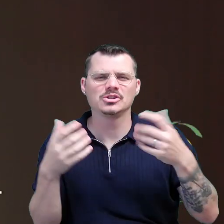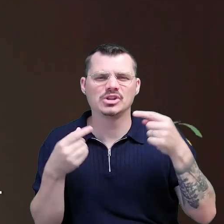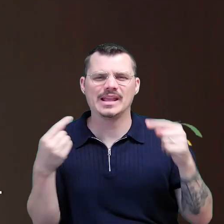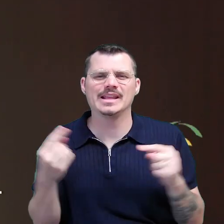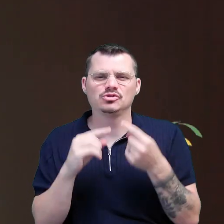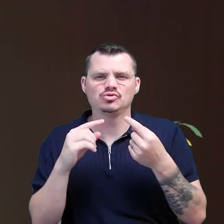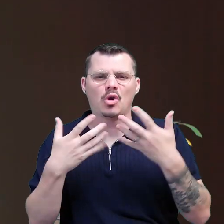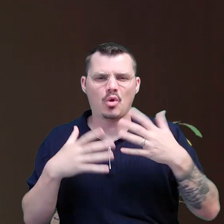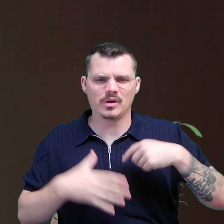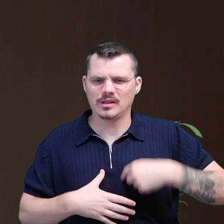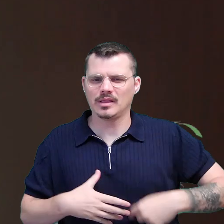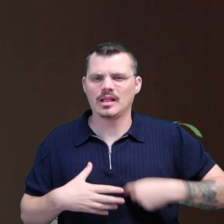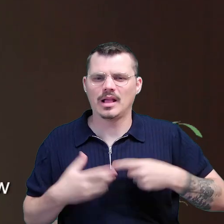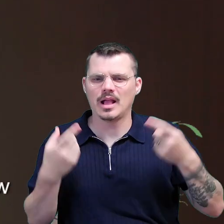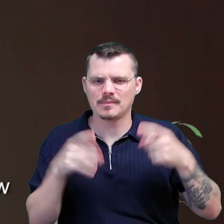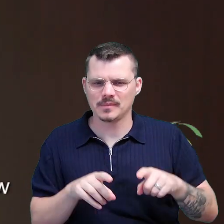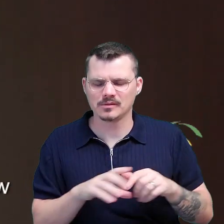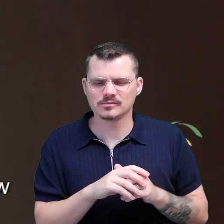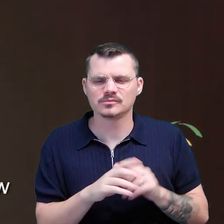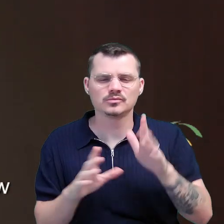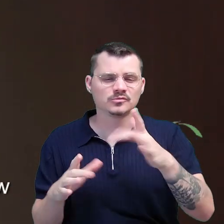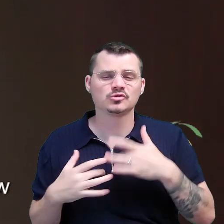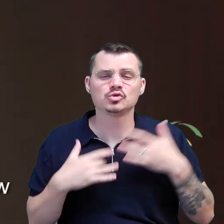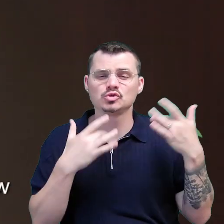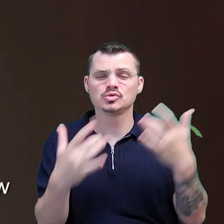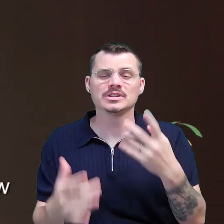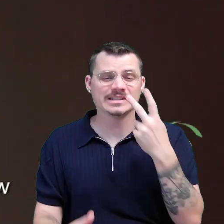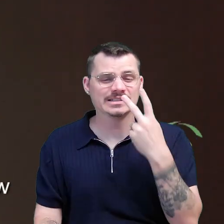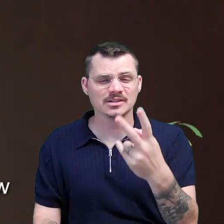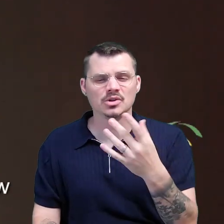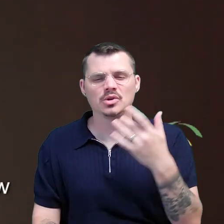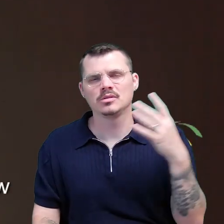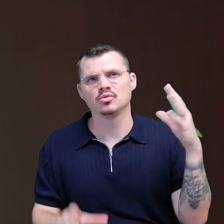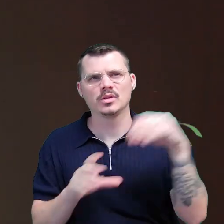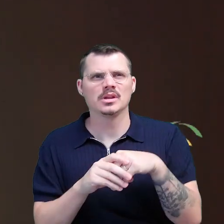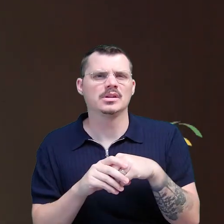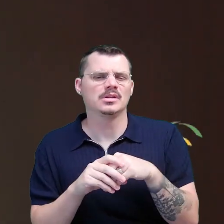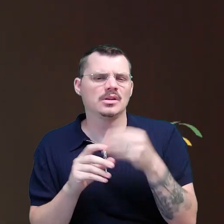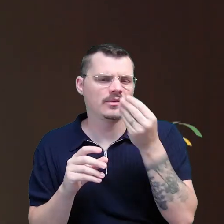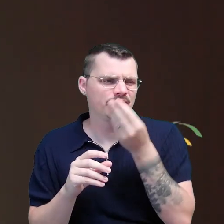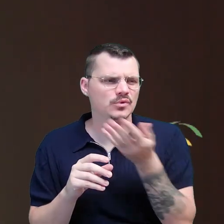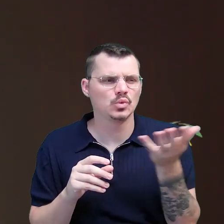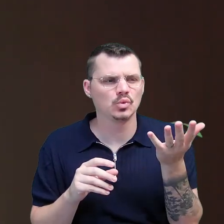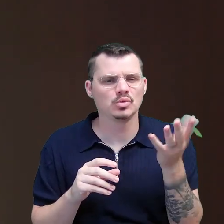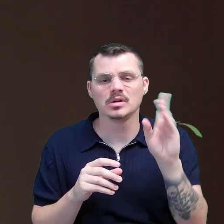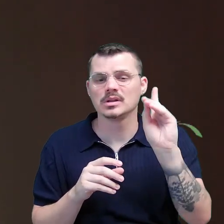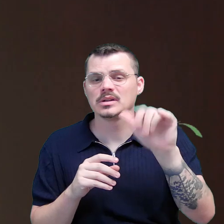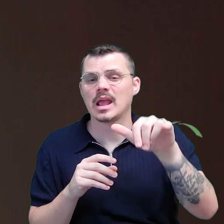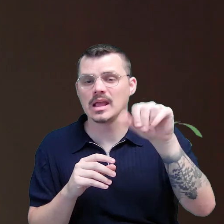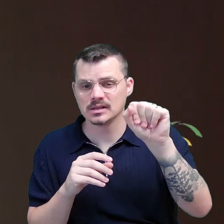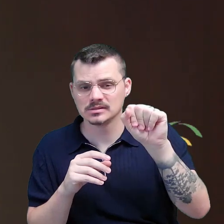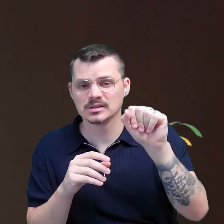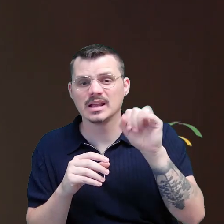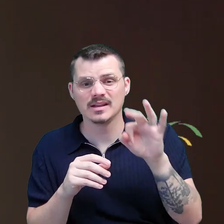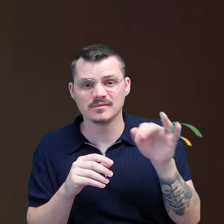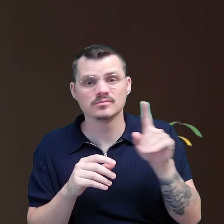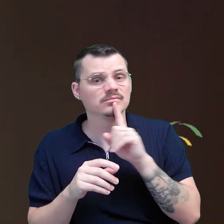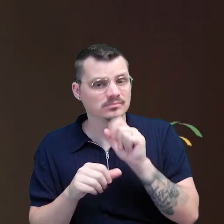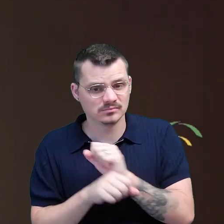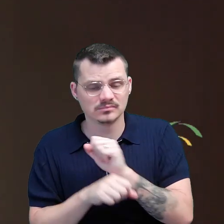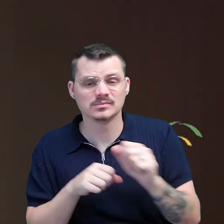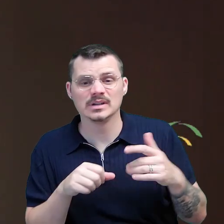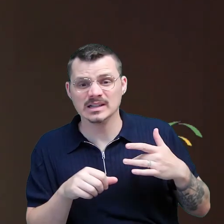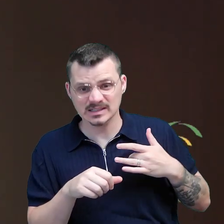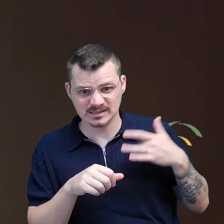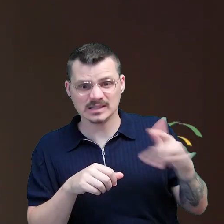injury there is. What you usually see is that within a few days, if there really